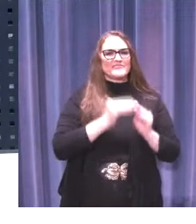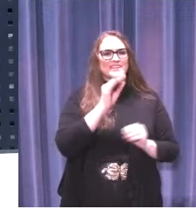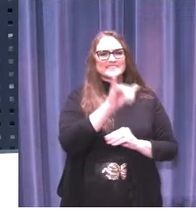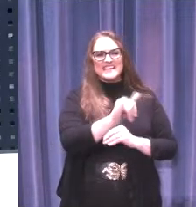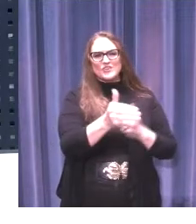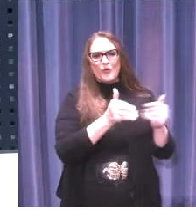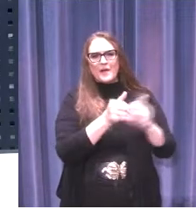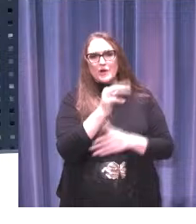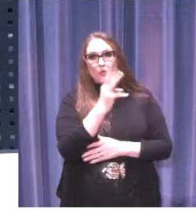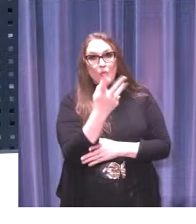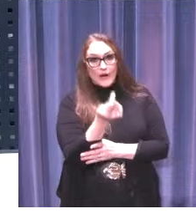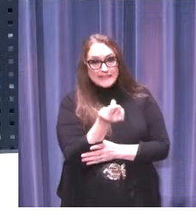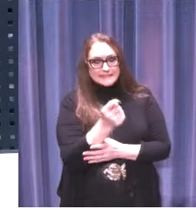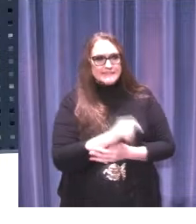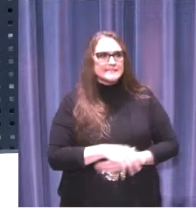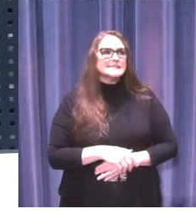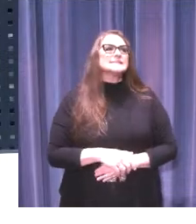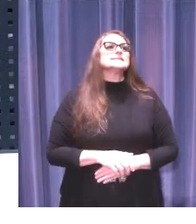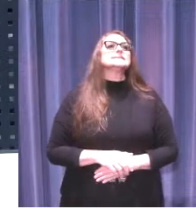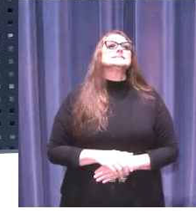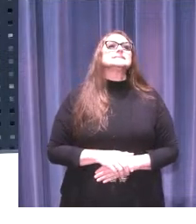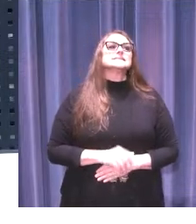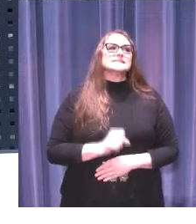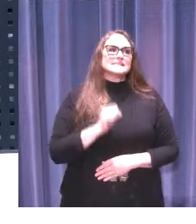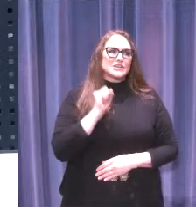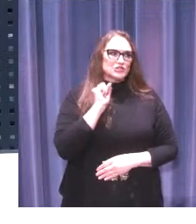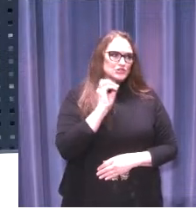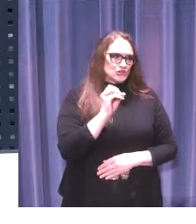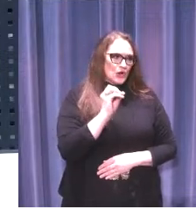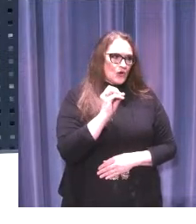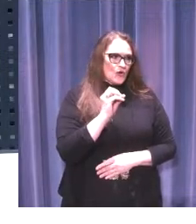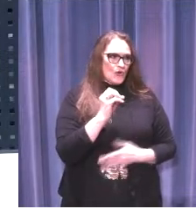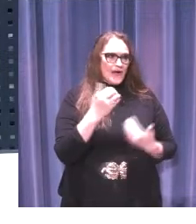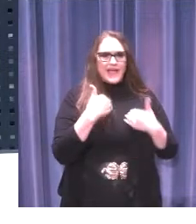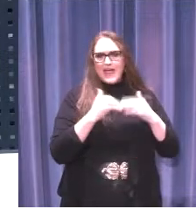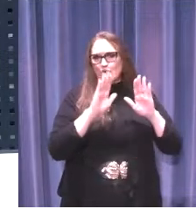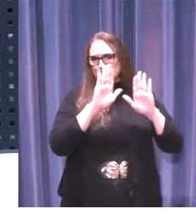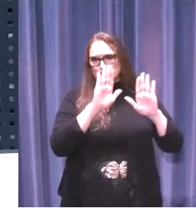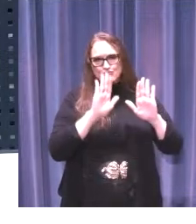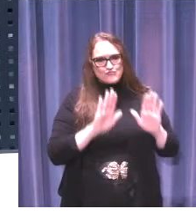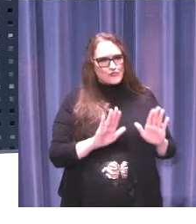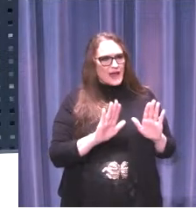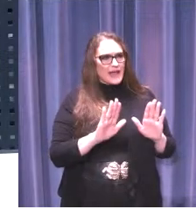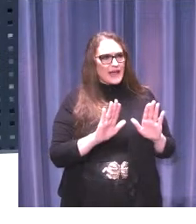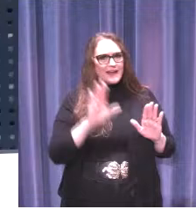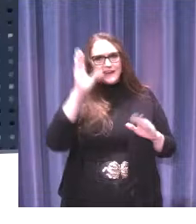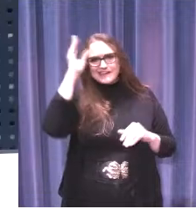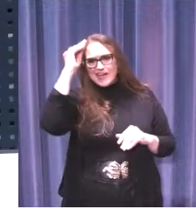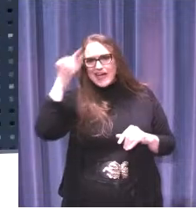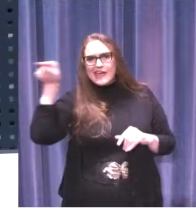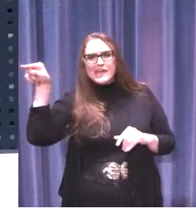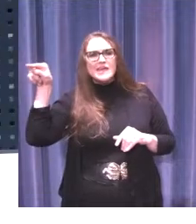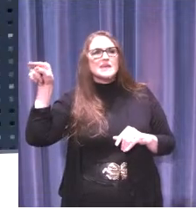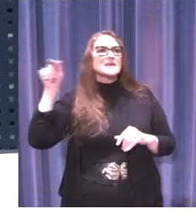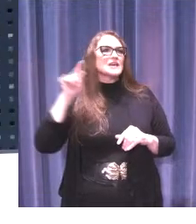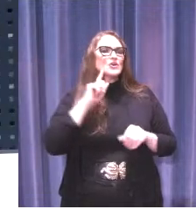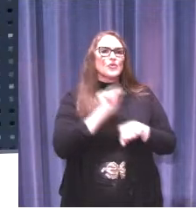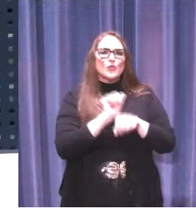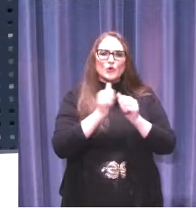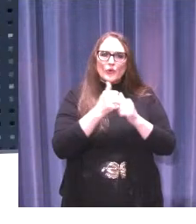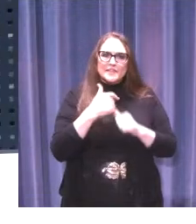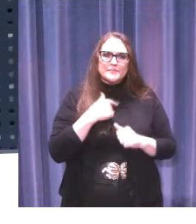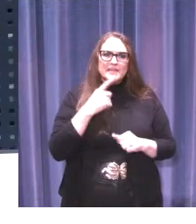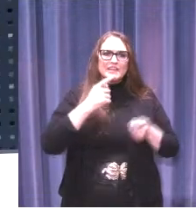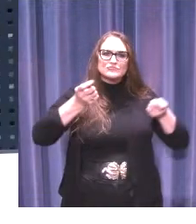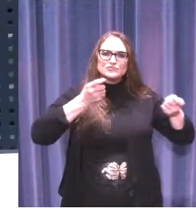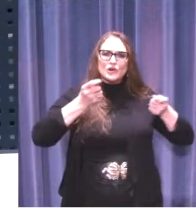matter what. And so I had a great guy that worked with me in